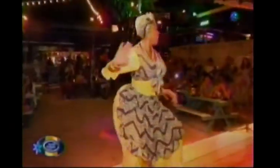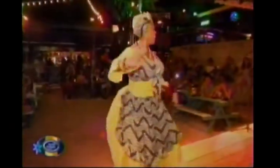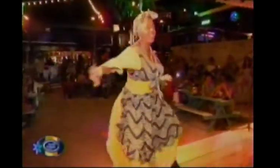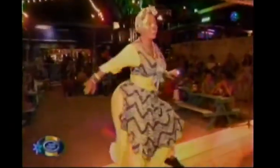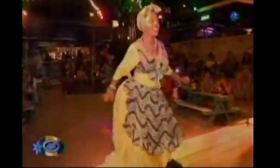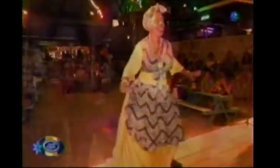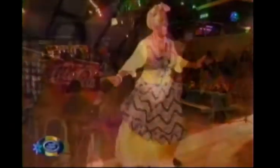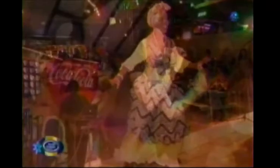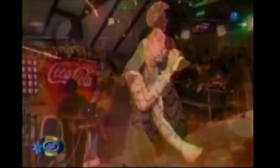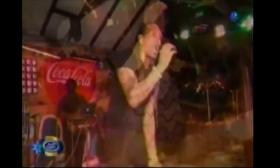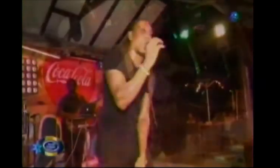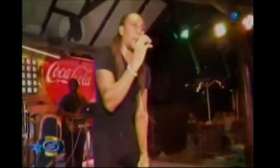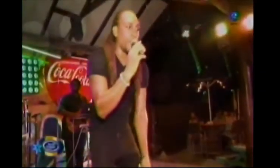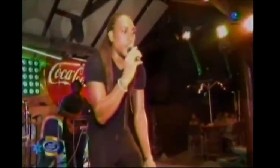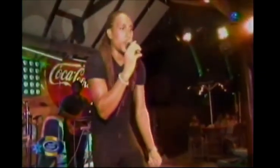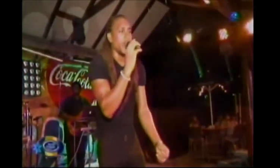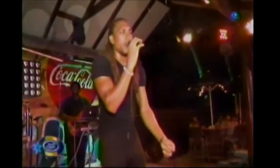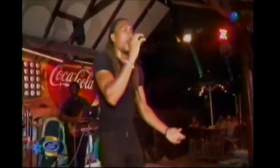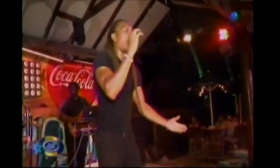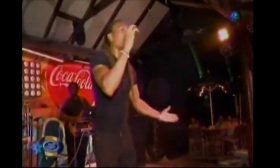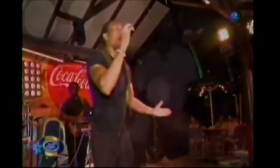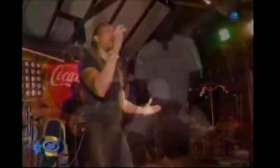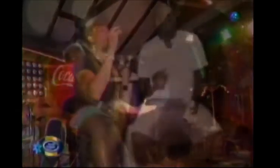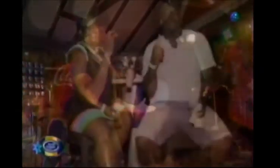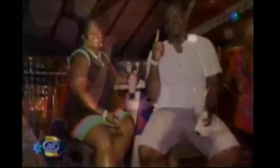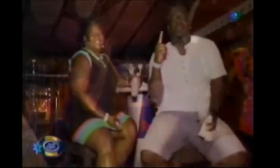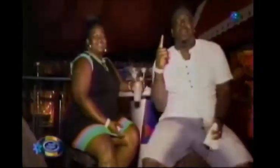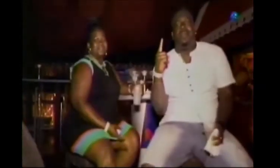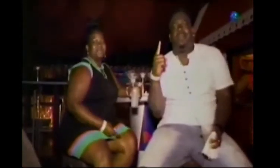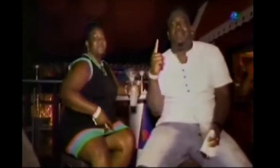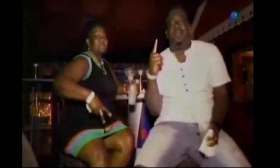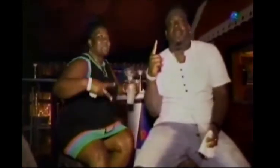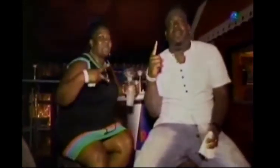This one is sure to hit the spot.